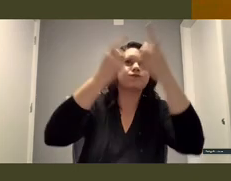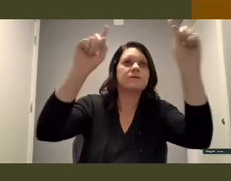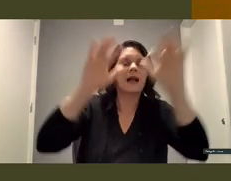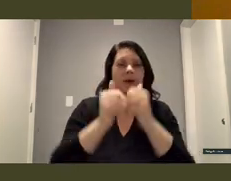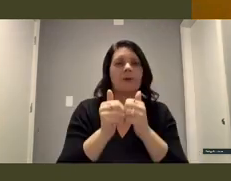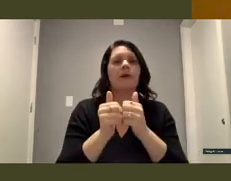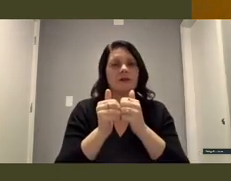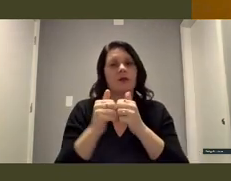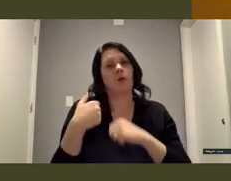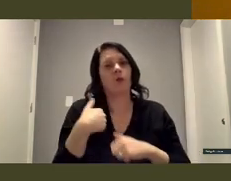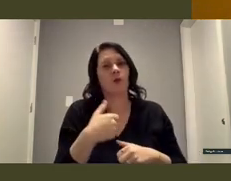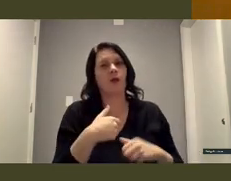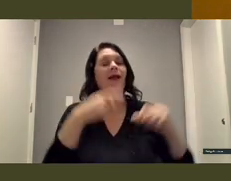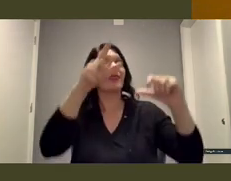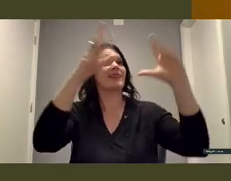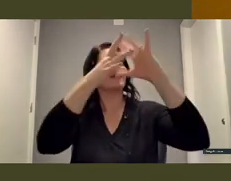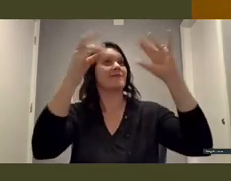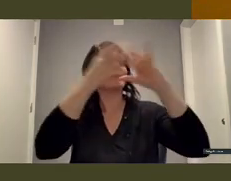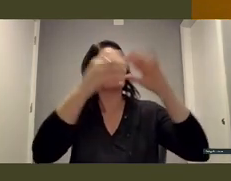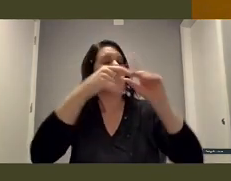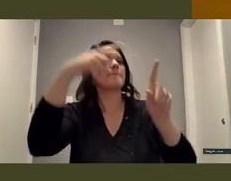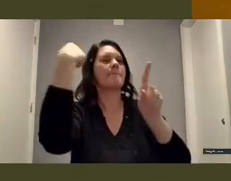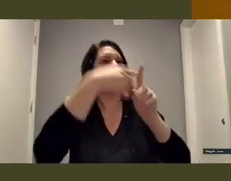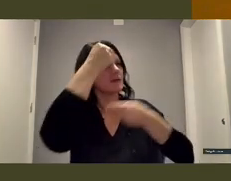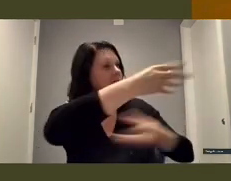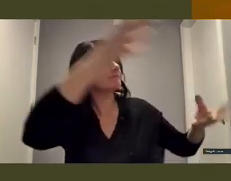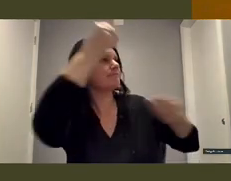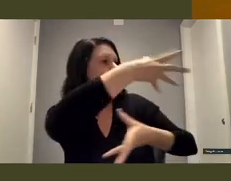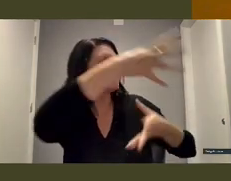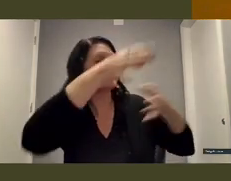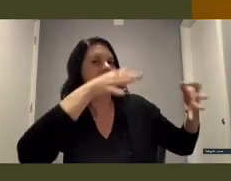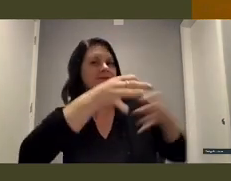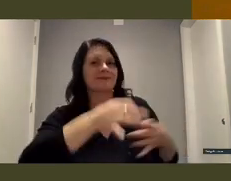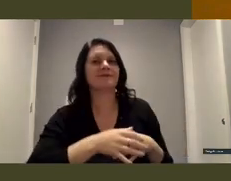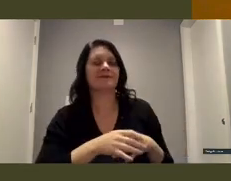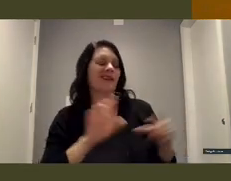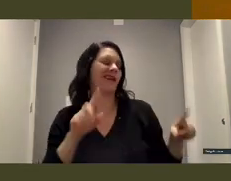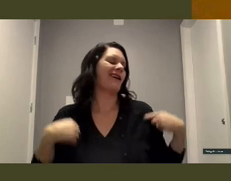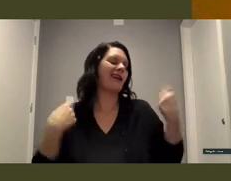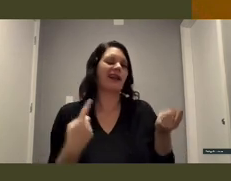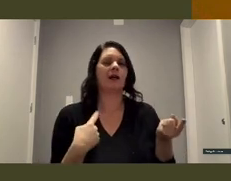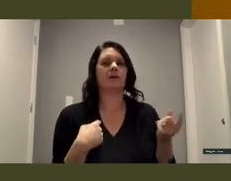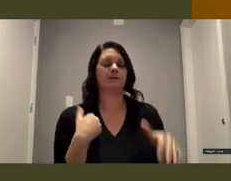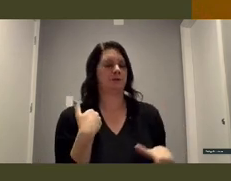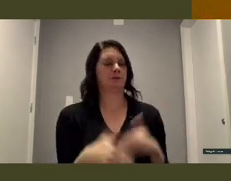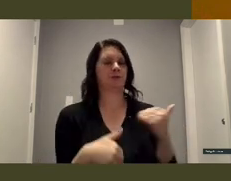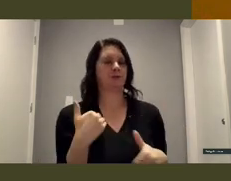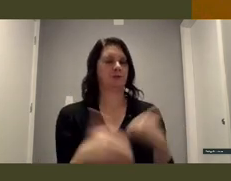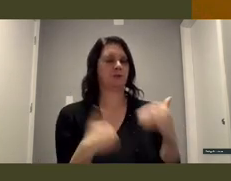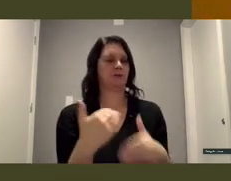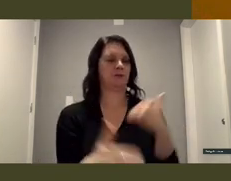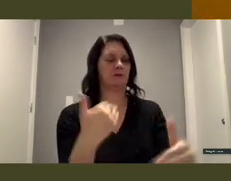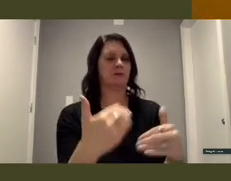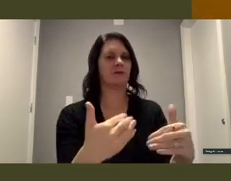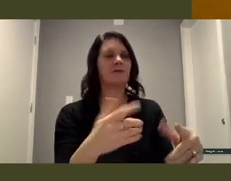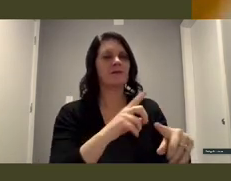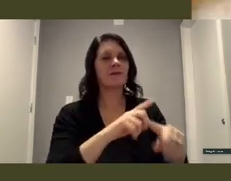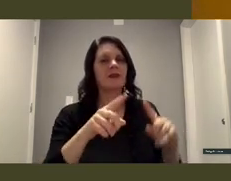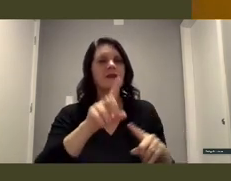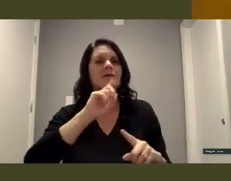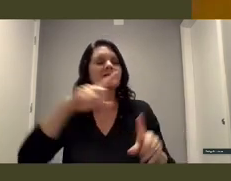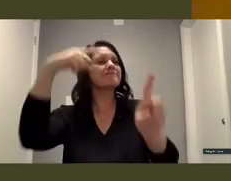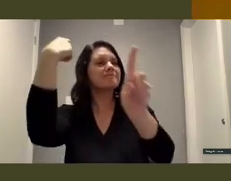articulate it in a positive manner, because it's been this reductionist approach, and I don't think anybody wants to be reduced. You need to have something where you